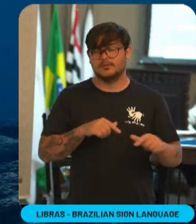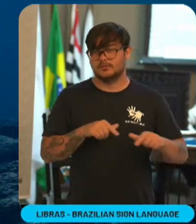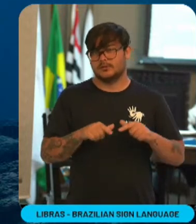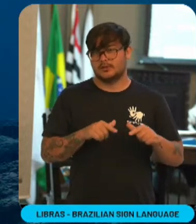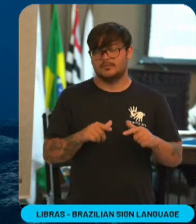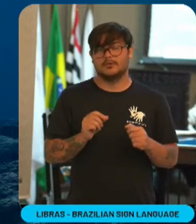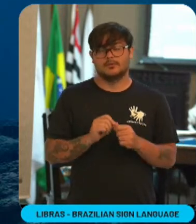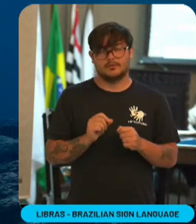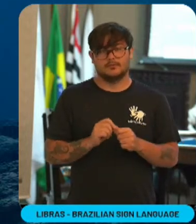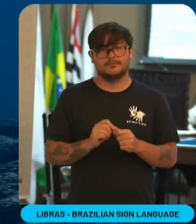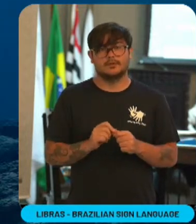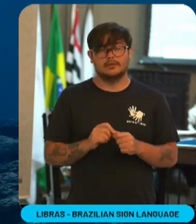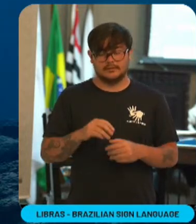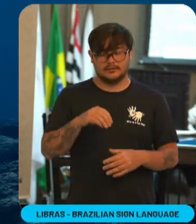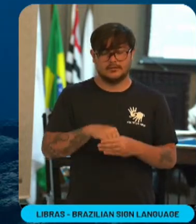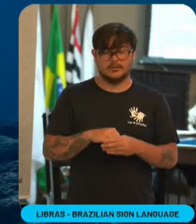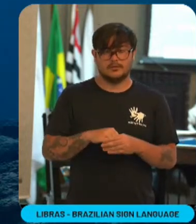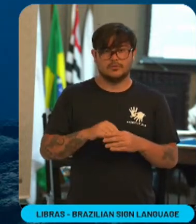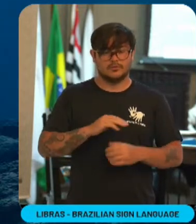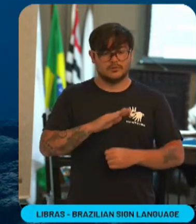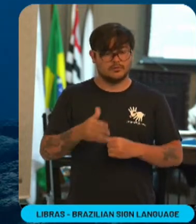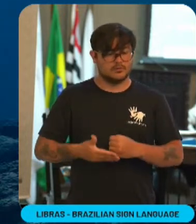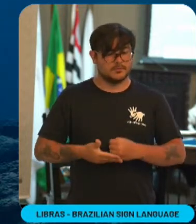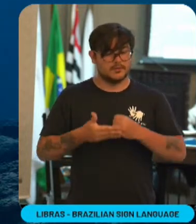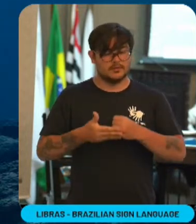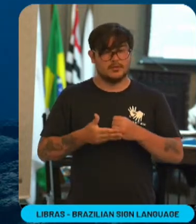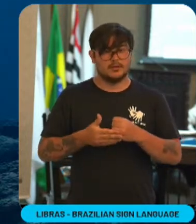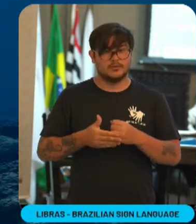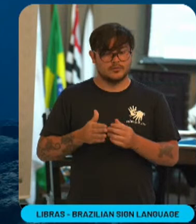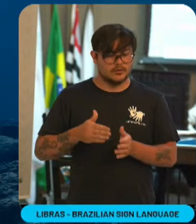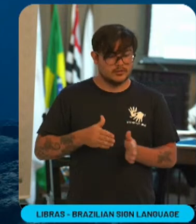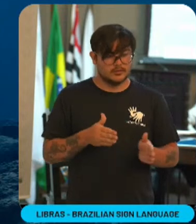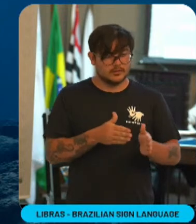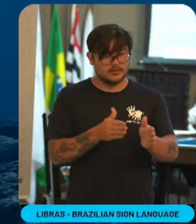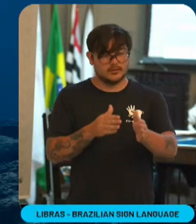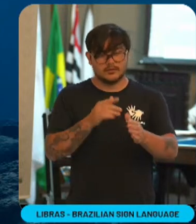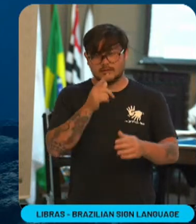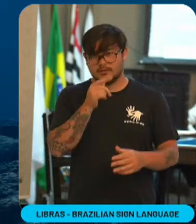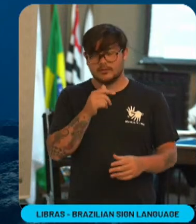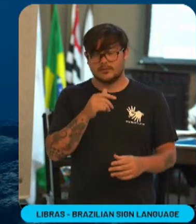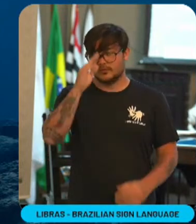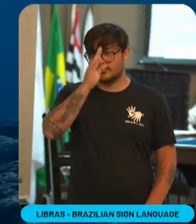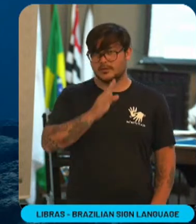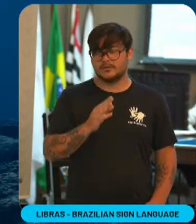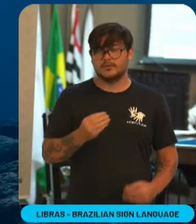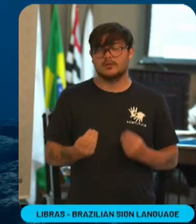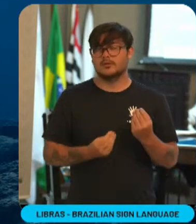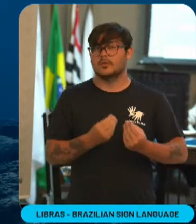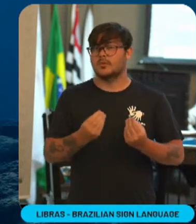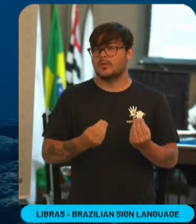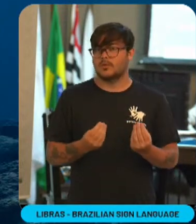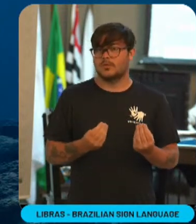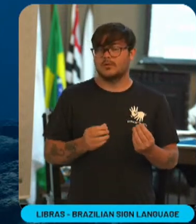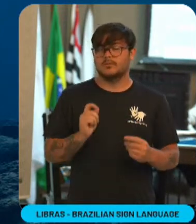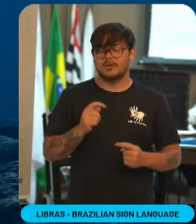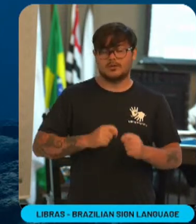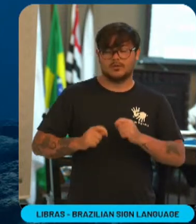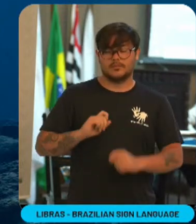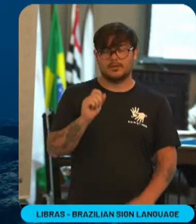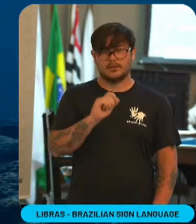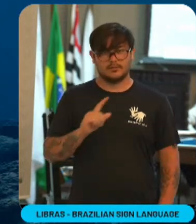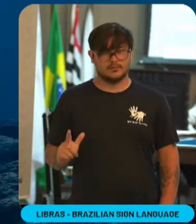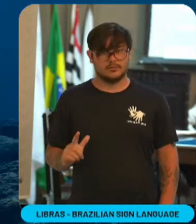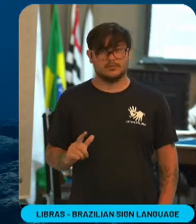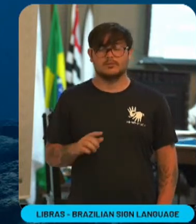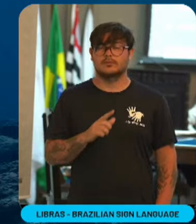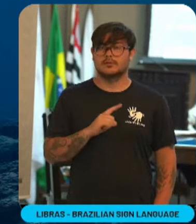you to present the plan considering the sustainability of waterways in Brazil and how